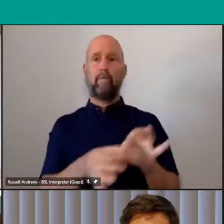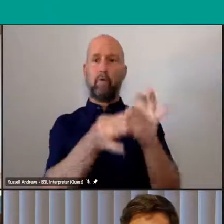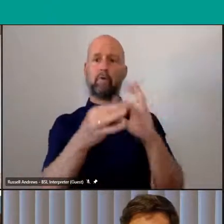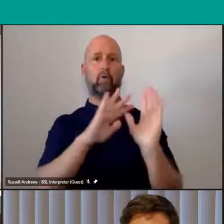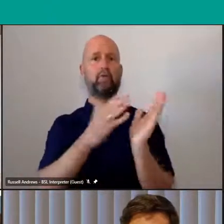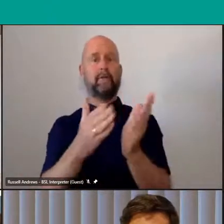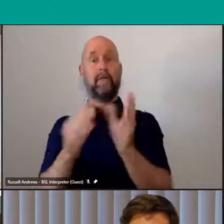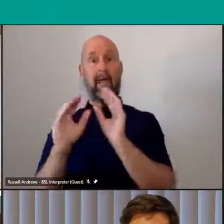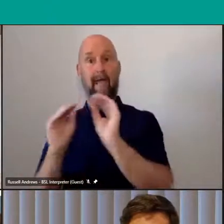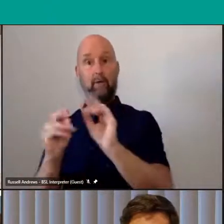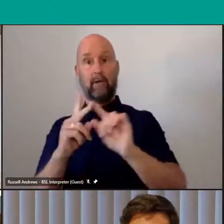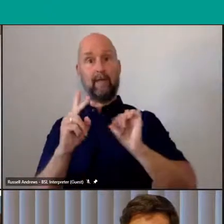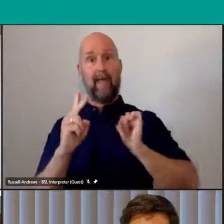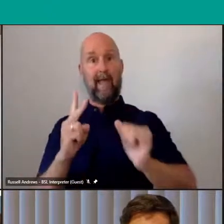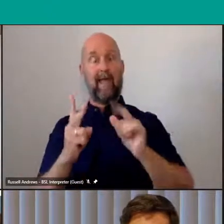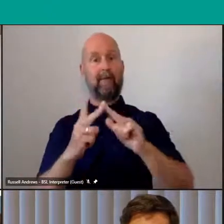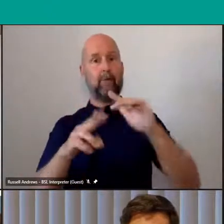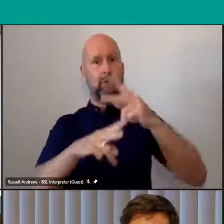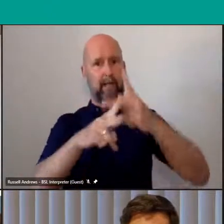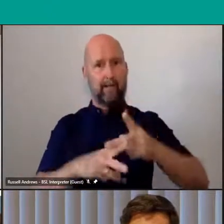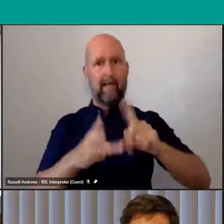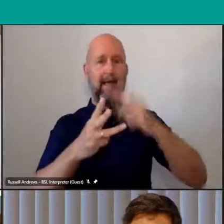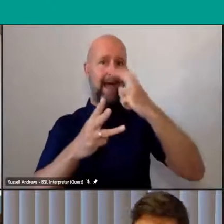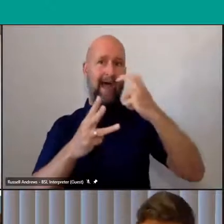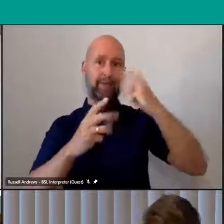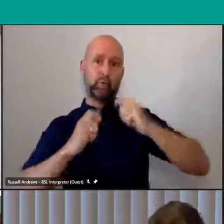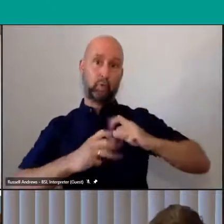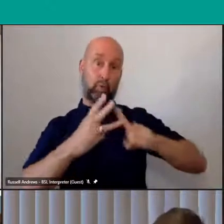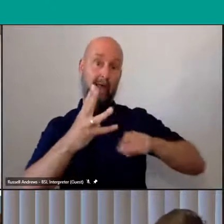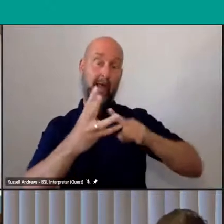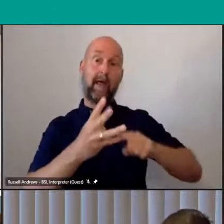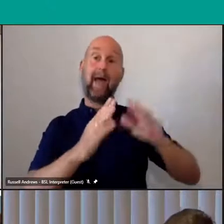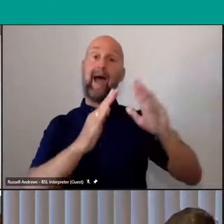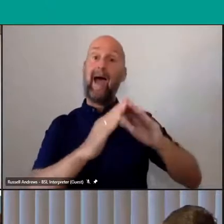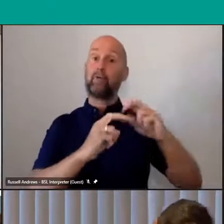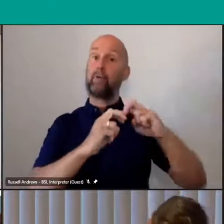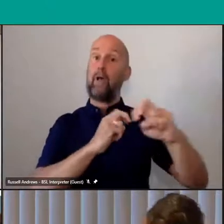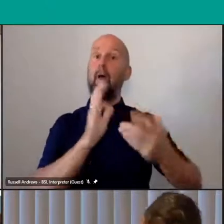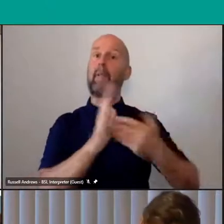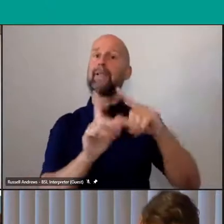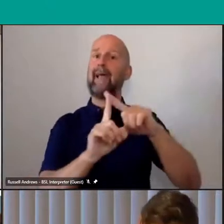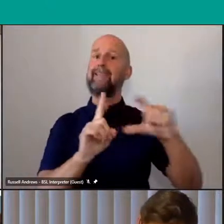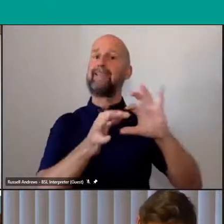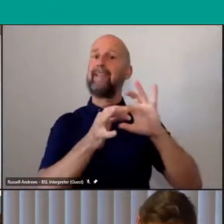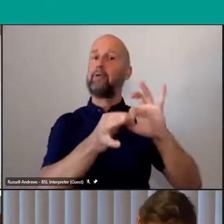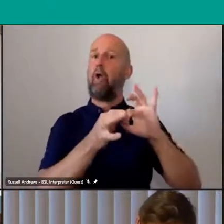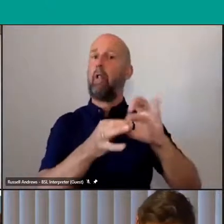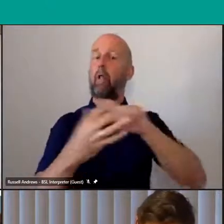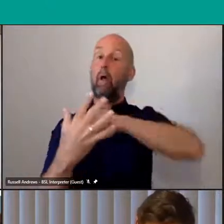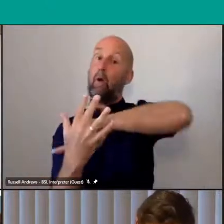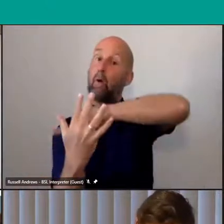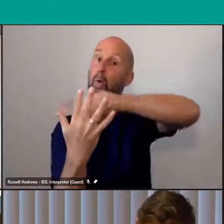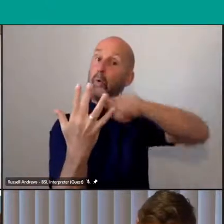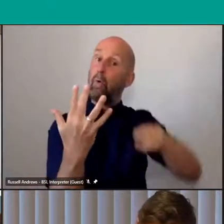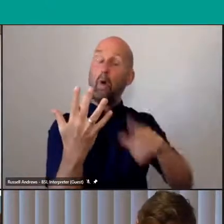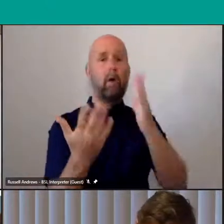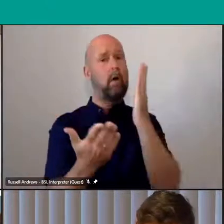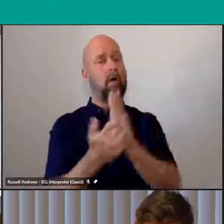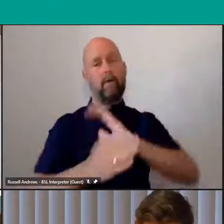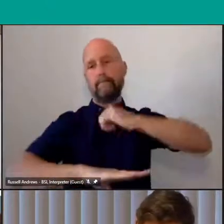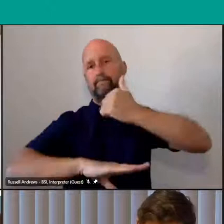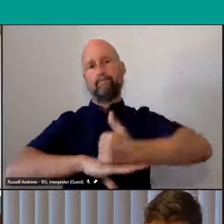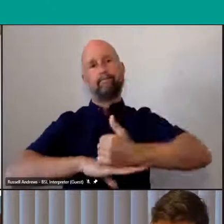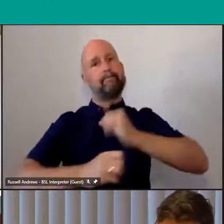education, health, childcare, adult social care, housing, transport, and digital connectivity are foundational to